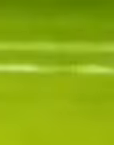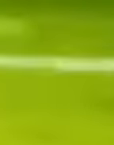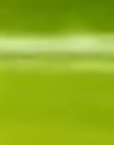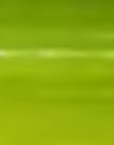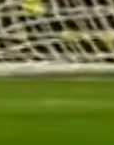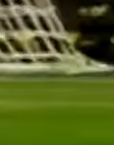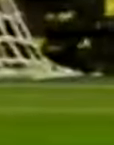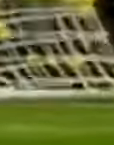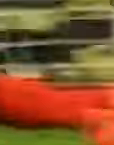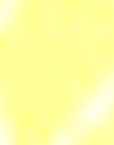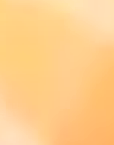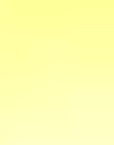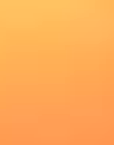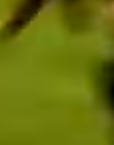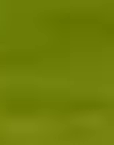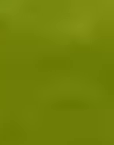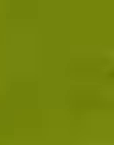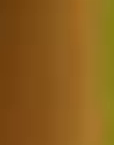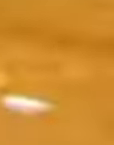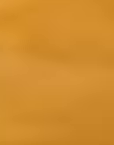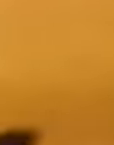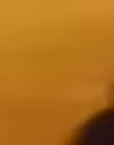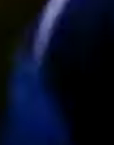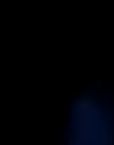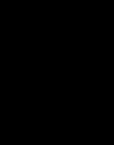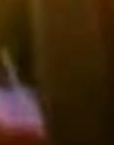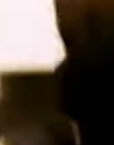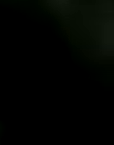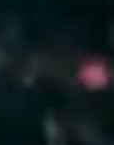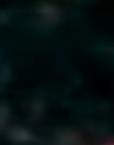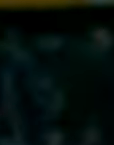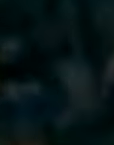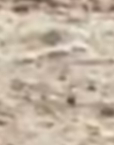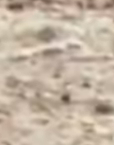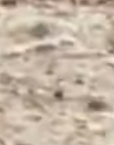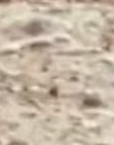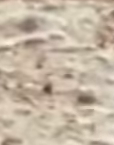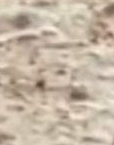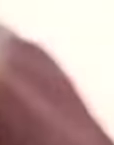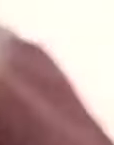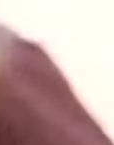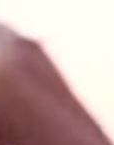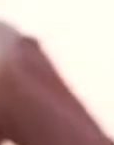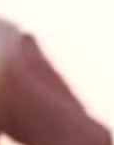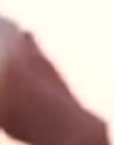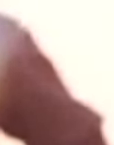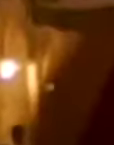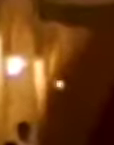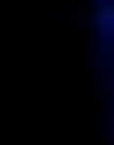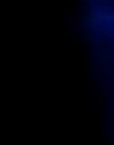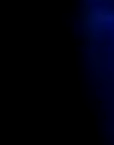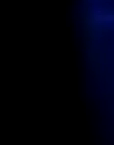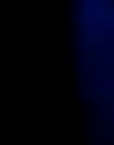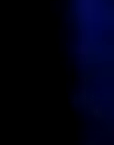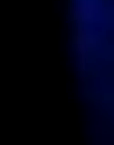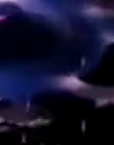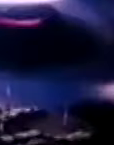on KBC TV and radio. KBC is indeed your true sports partner.